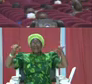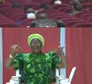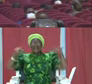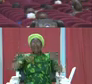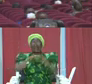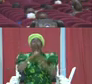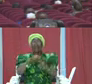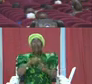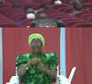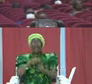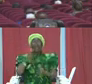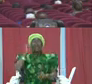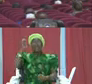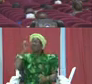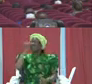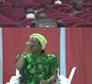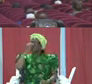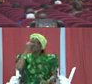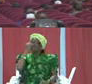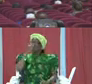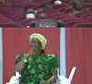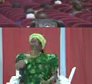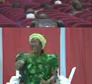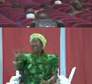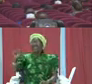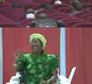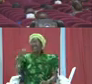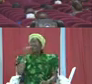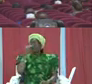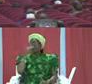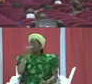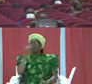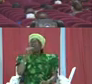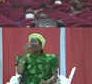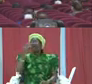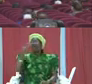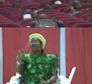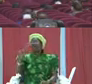when he ate a meal. A meal